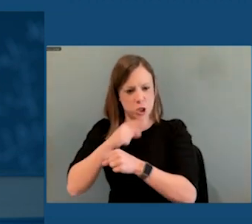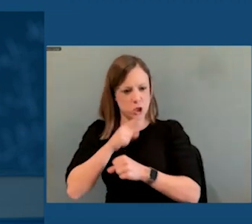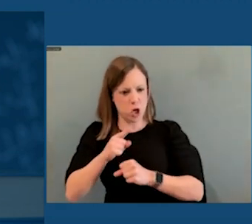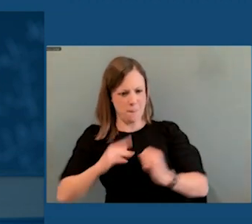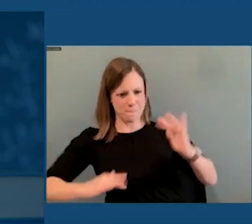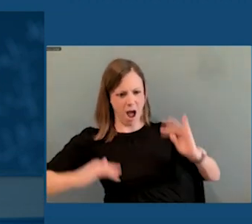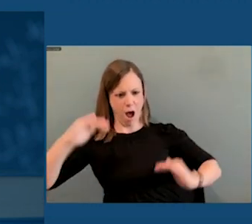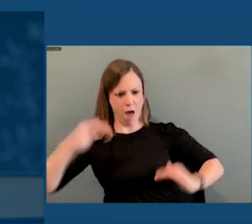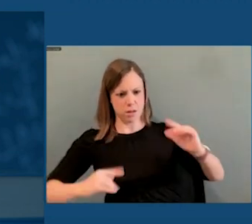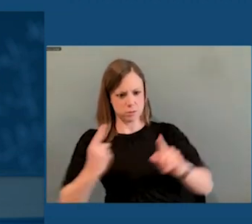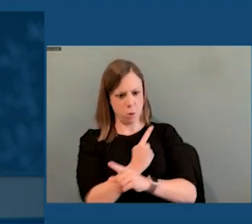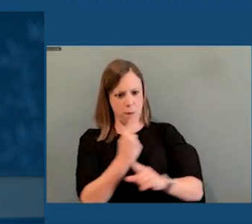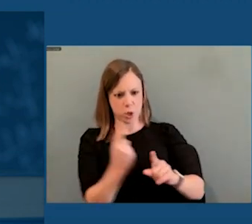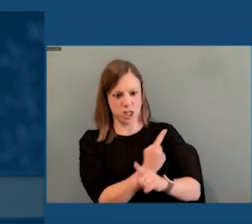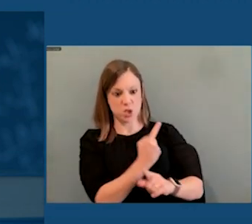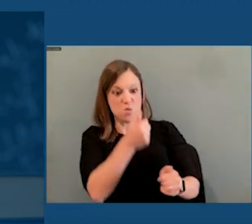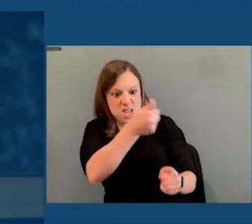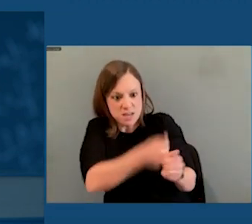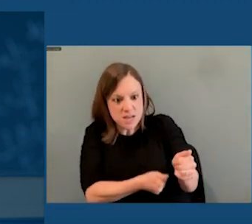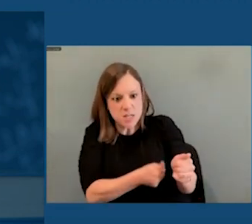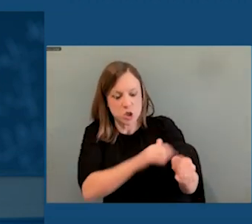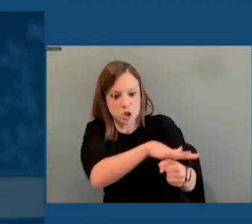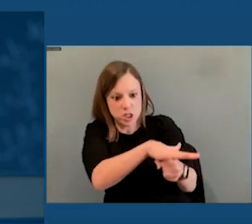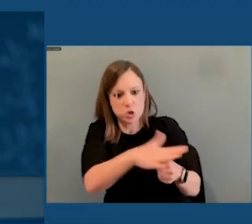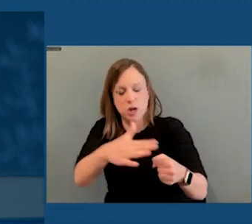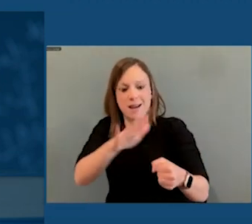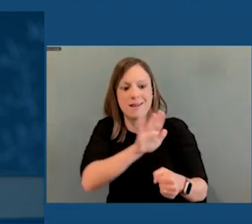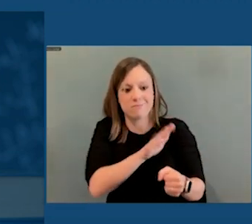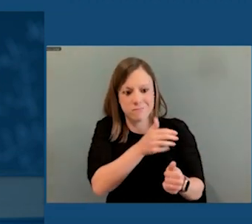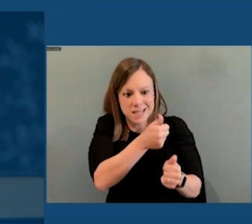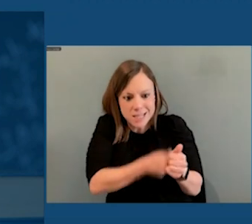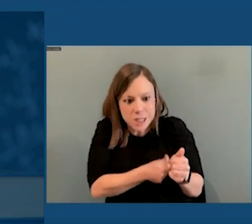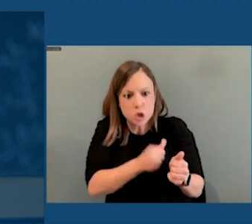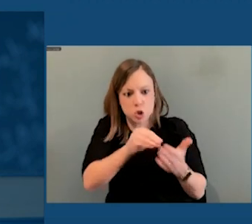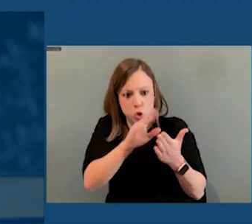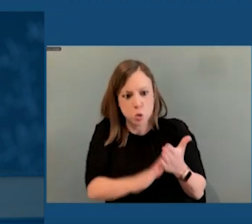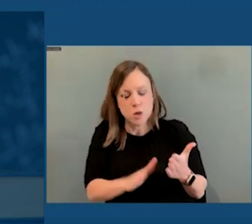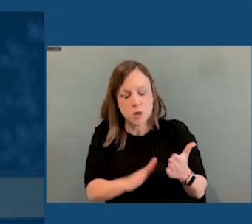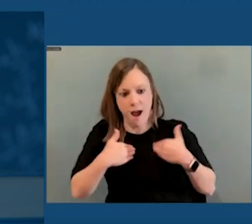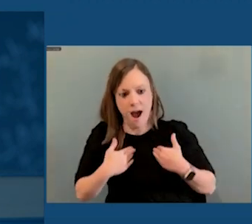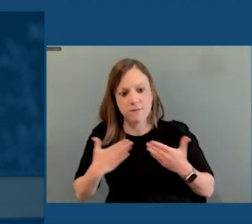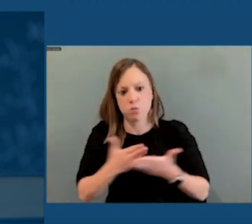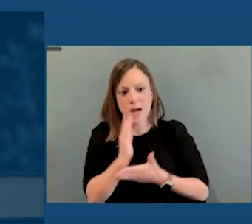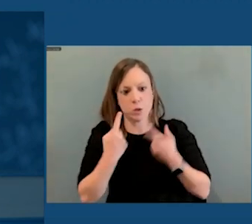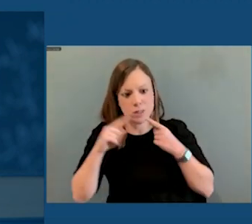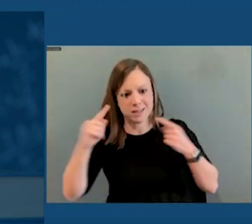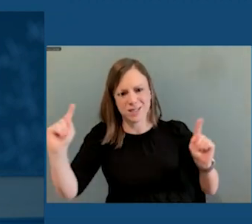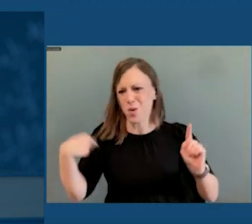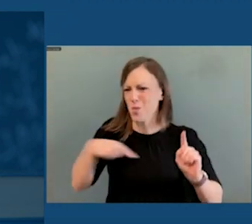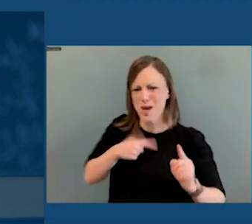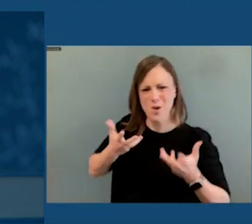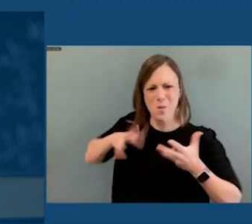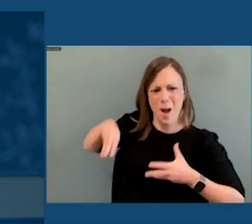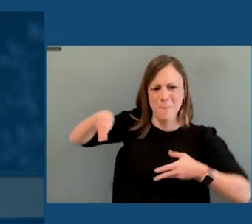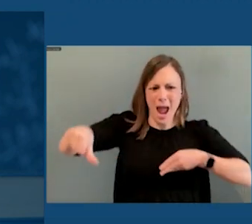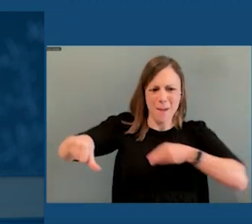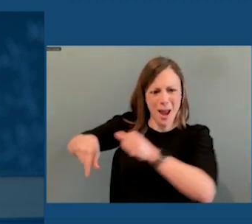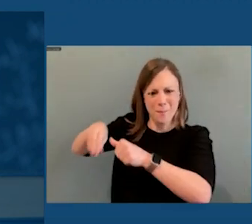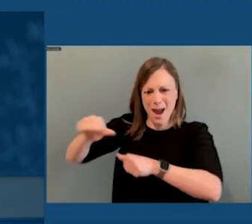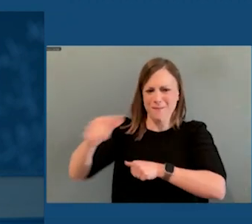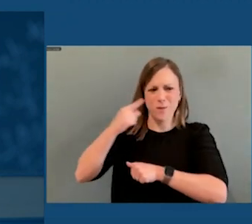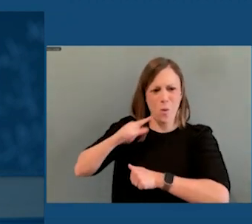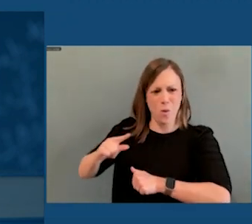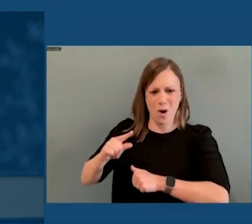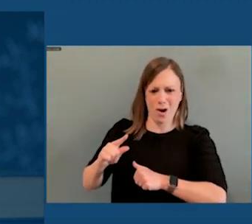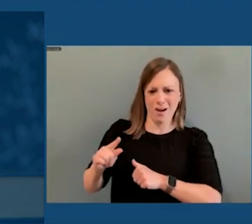Because in the long term, it just doesn't make sense to keep paying for empty seats in classrooms. And we can't continue to have large